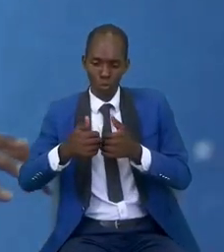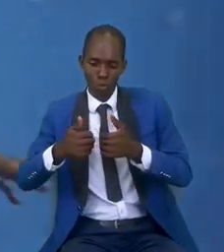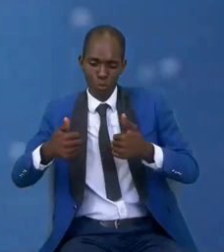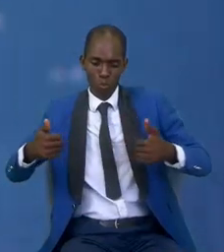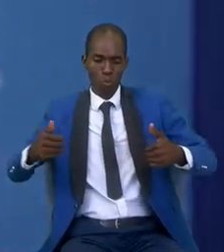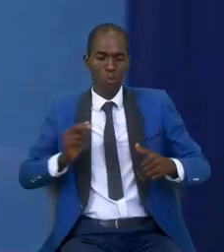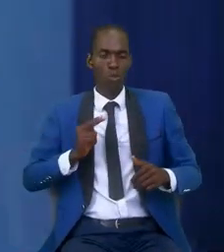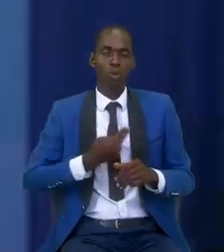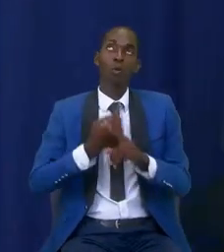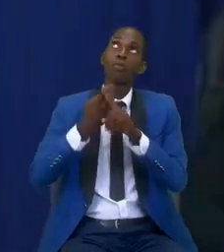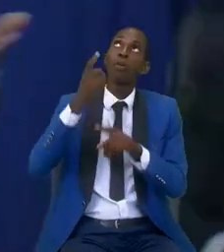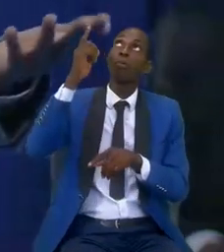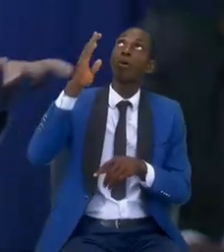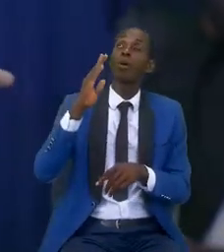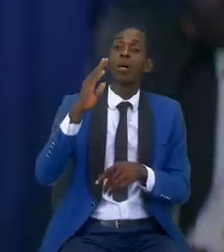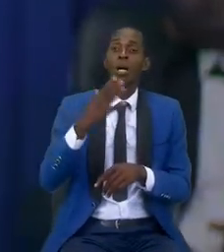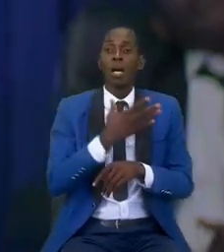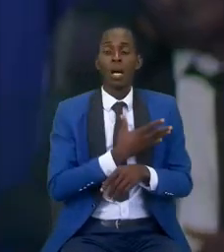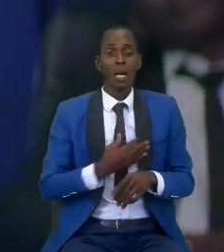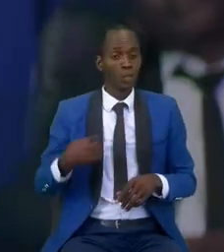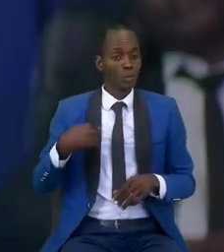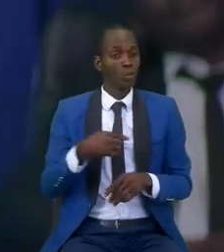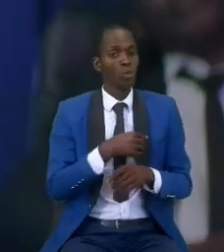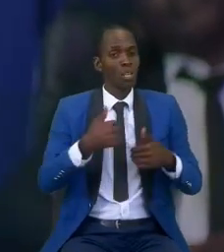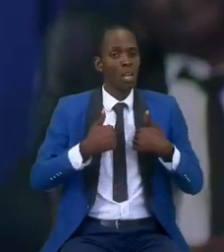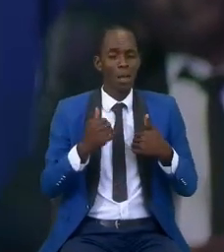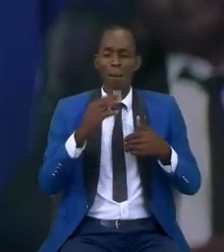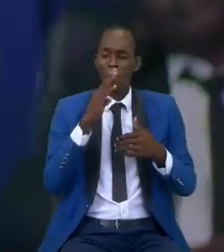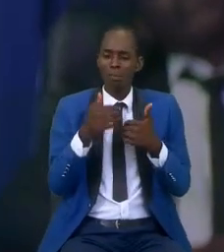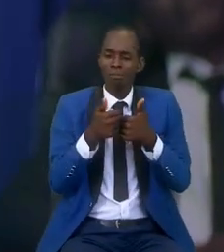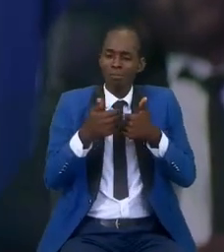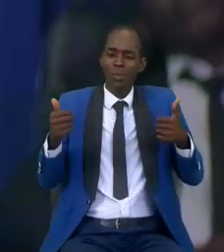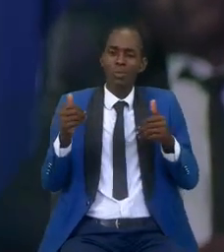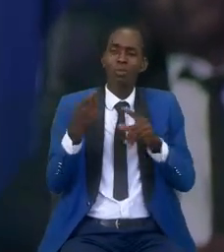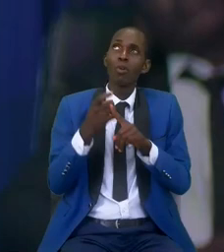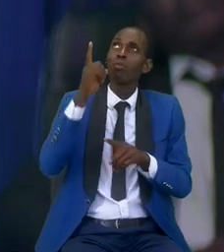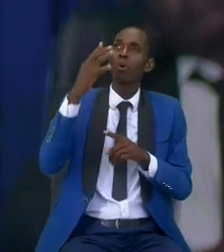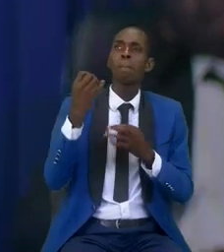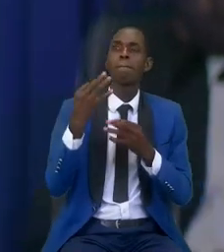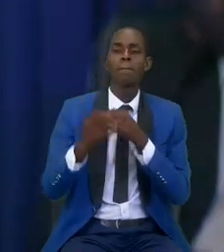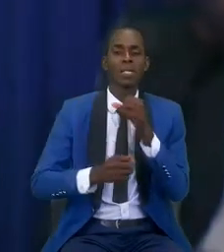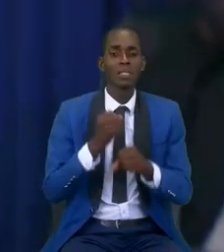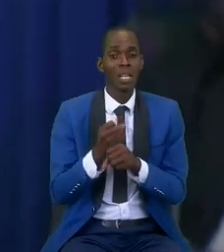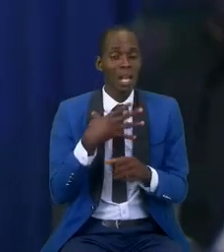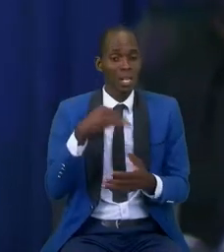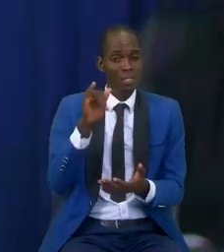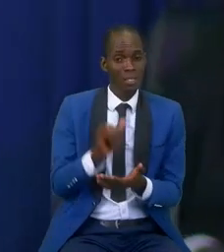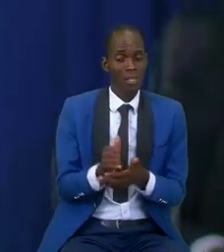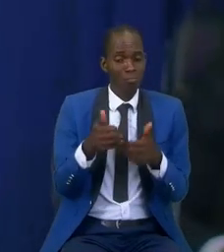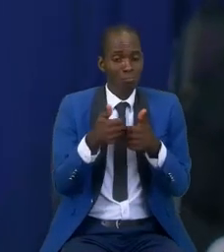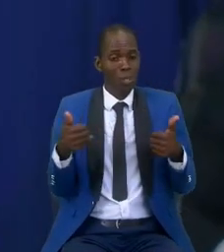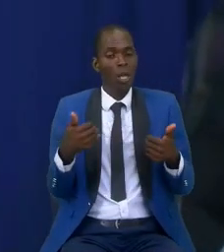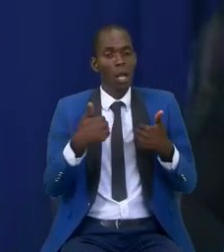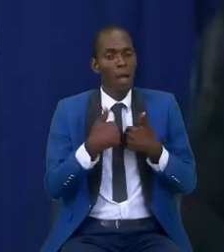these many years and the suppression has brought terrible seals terrible sickness